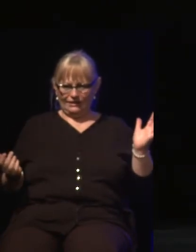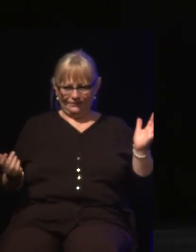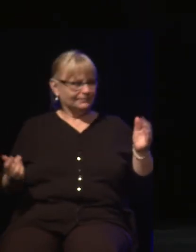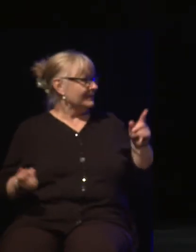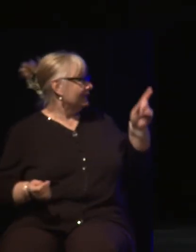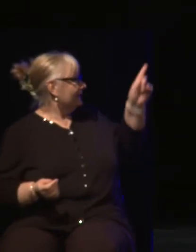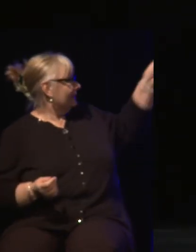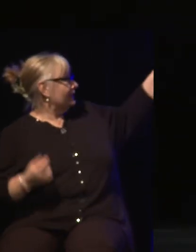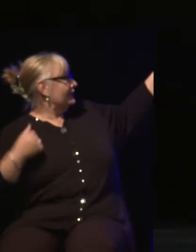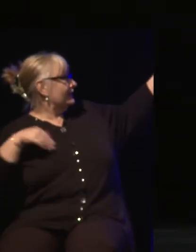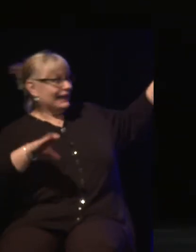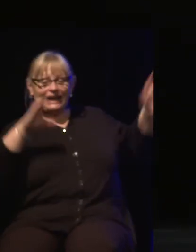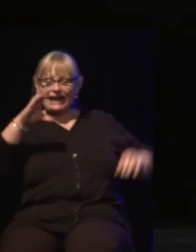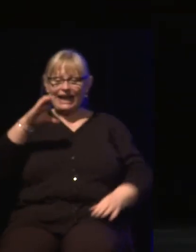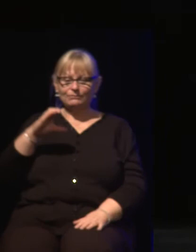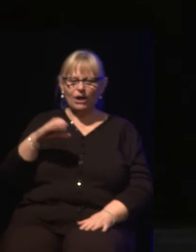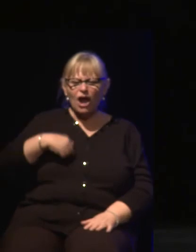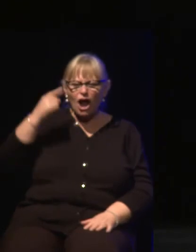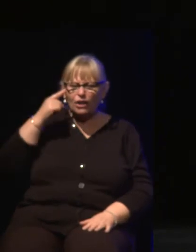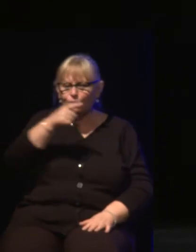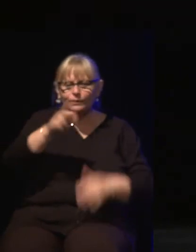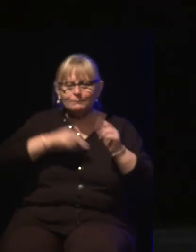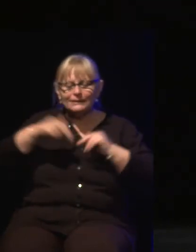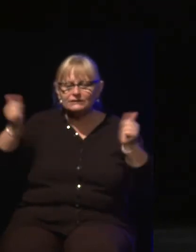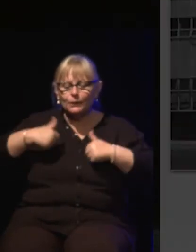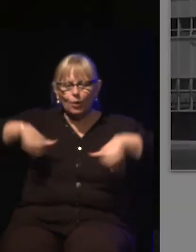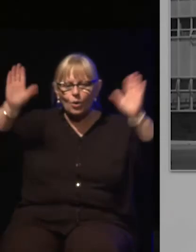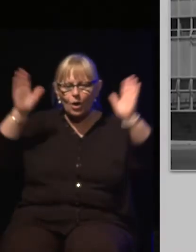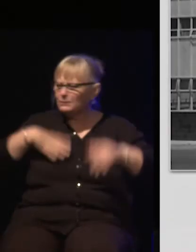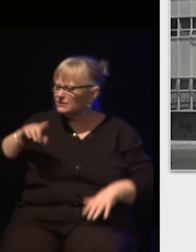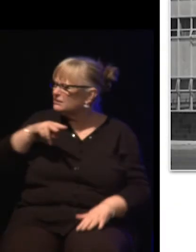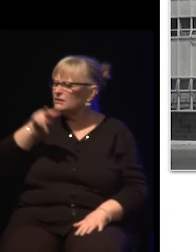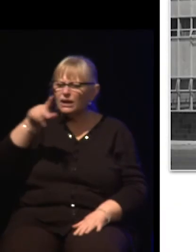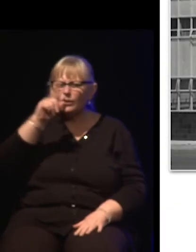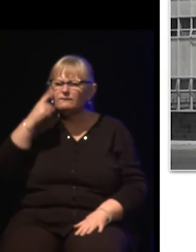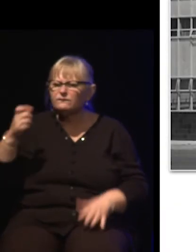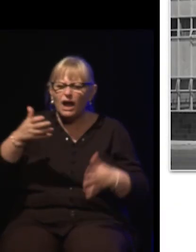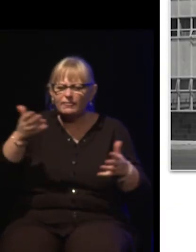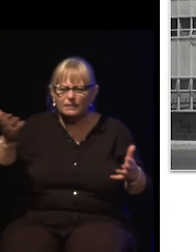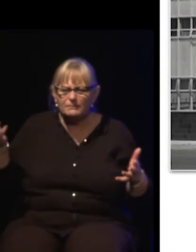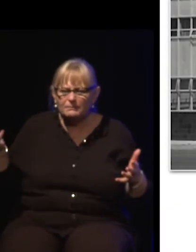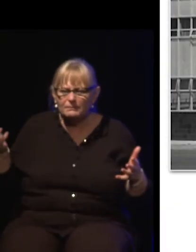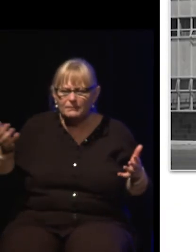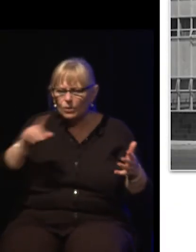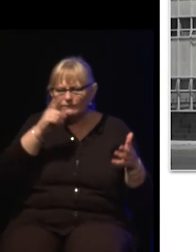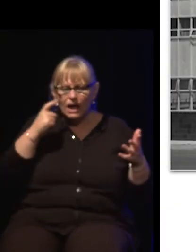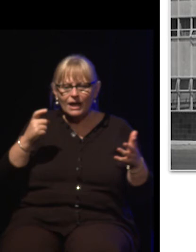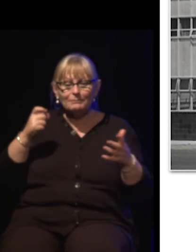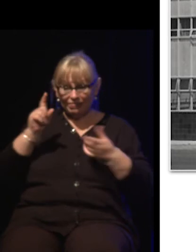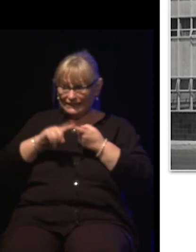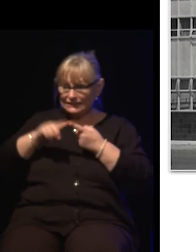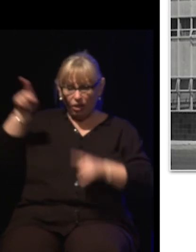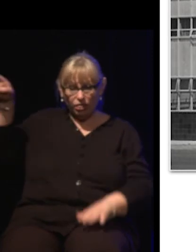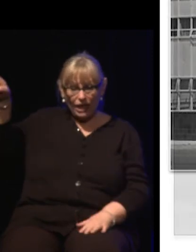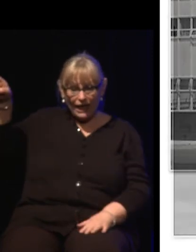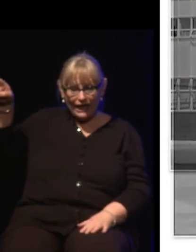This is right here in Canberra. I actually thought these buildings were gone because I couldn't find them for a long time. It turns out they're still